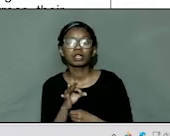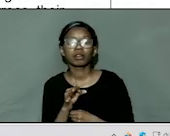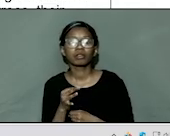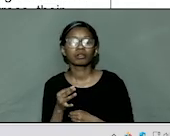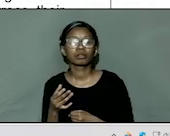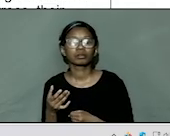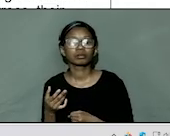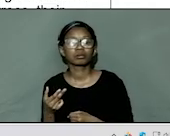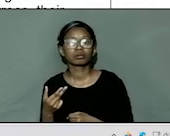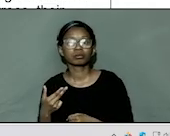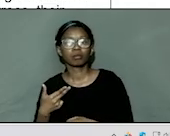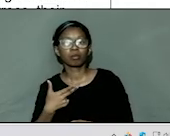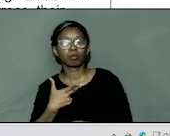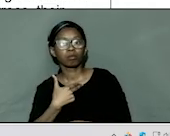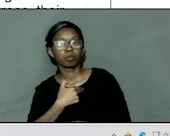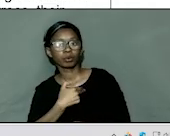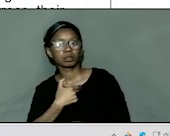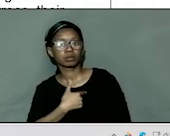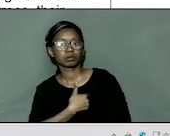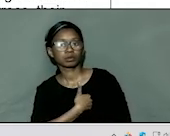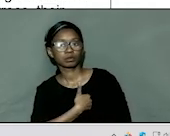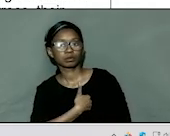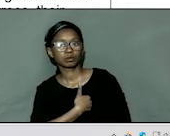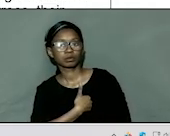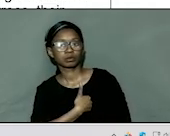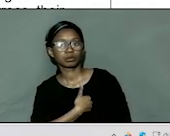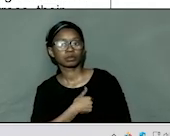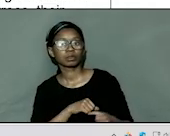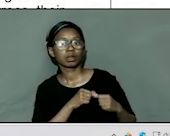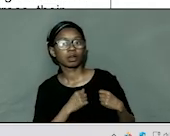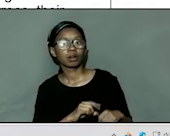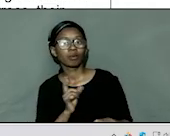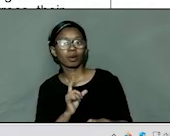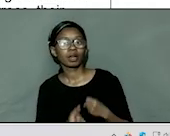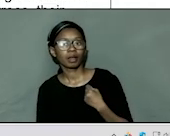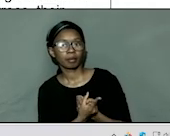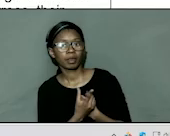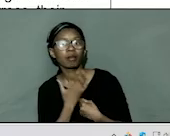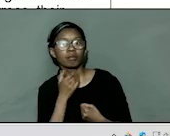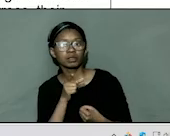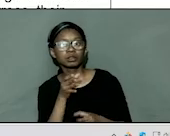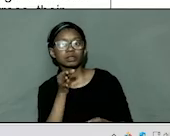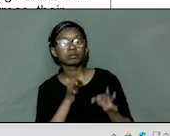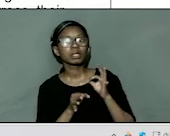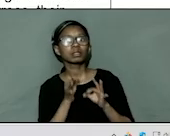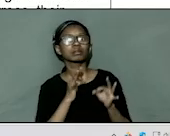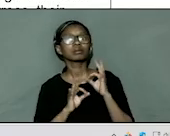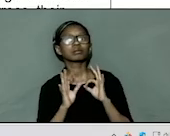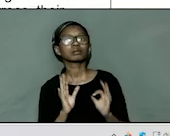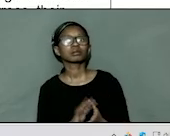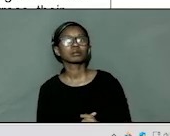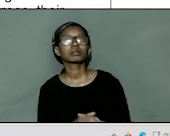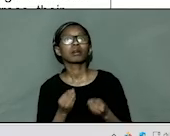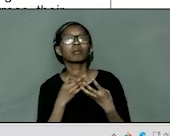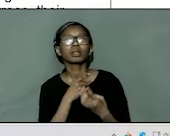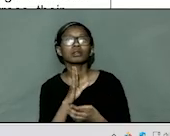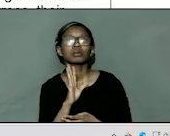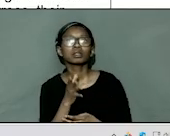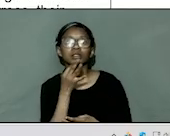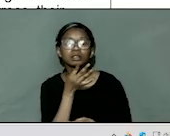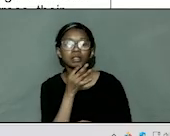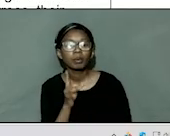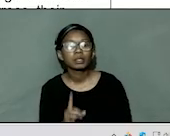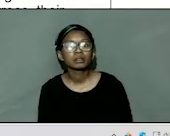here on the lung or on the heart? What's going to happen? Explain. Majority of you say